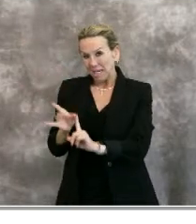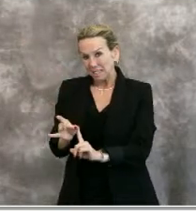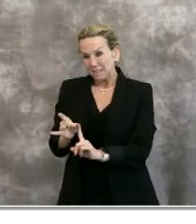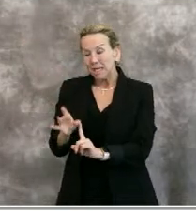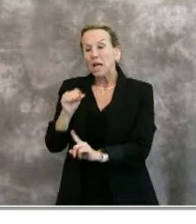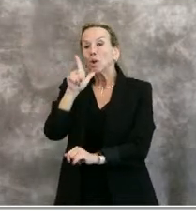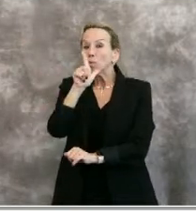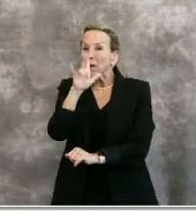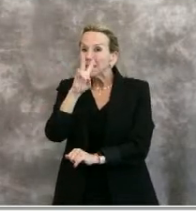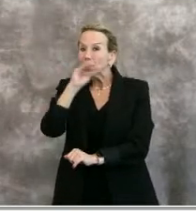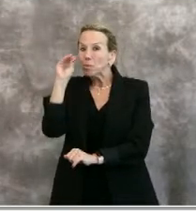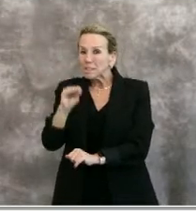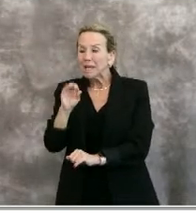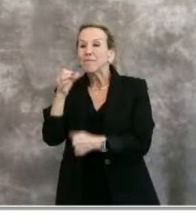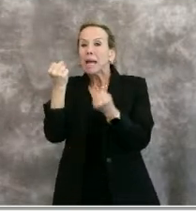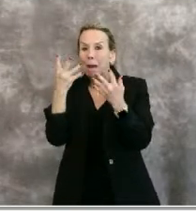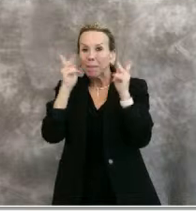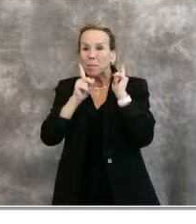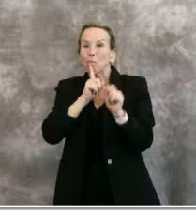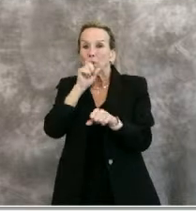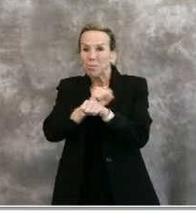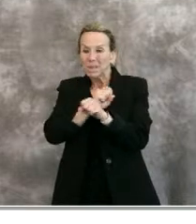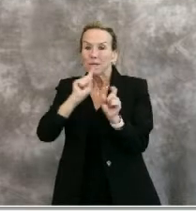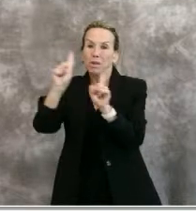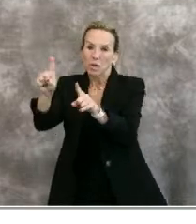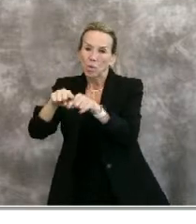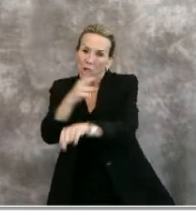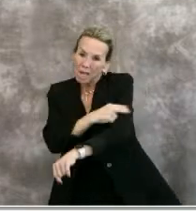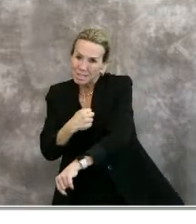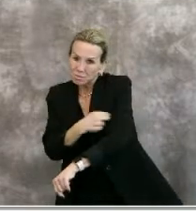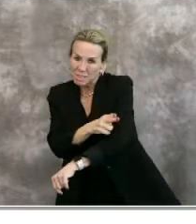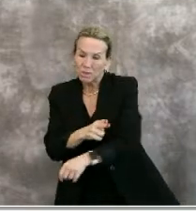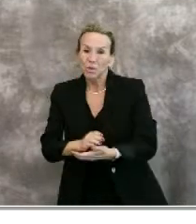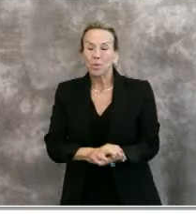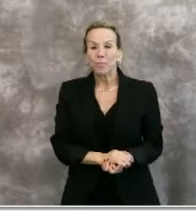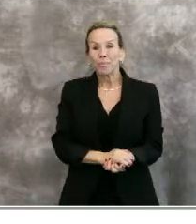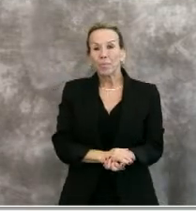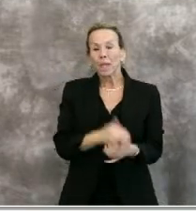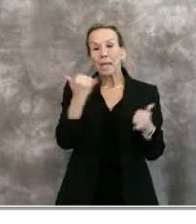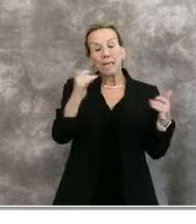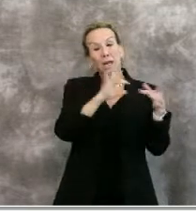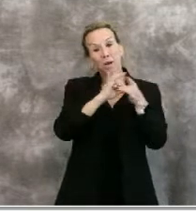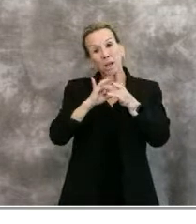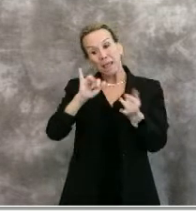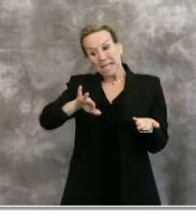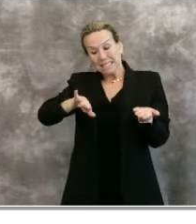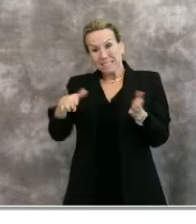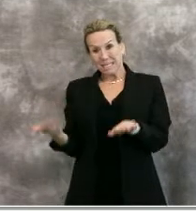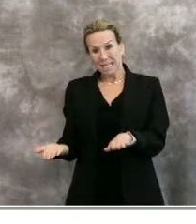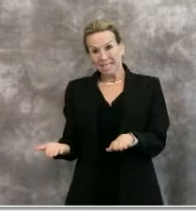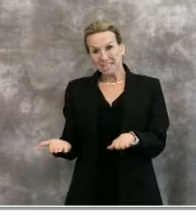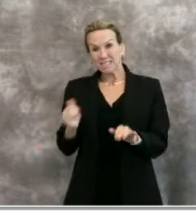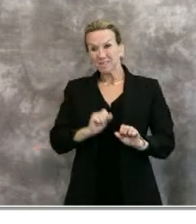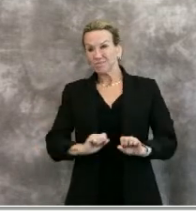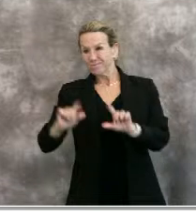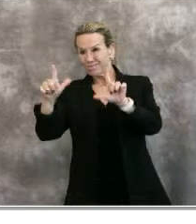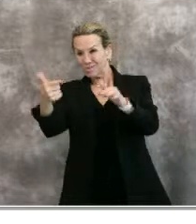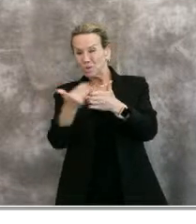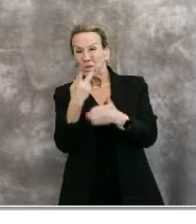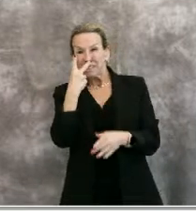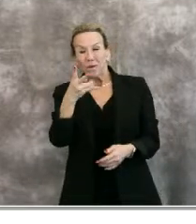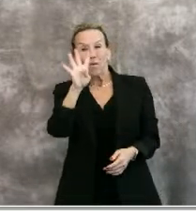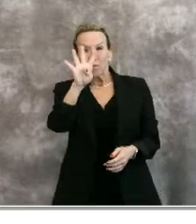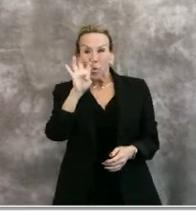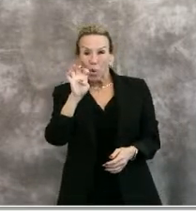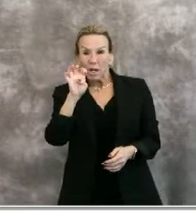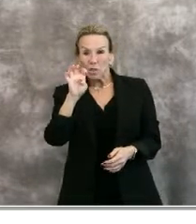total number of hospitalizations. Regarding deaths, in the next slide, there are